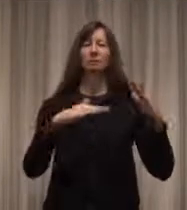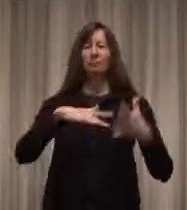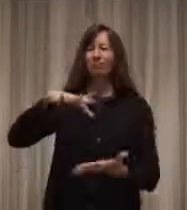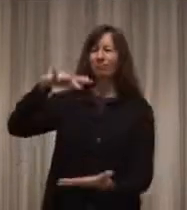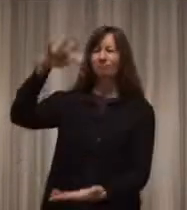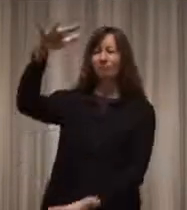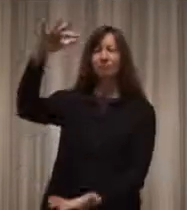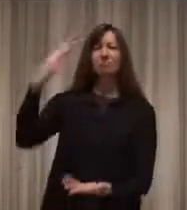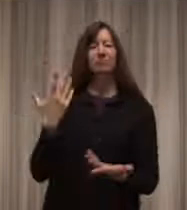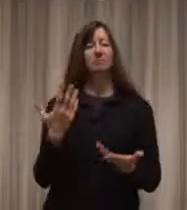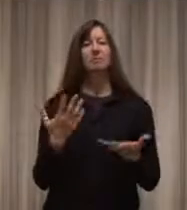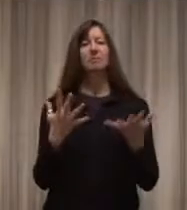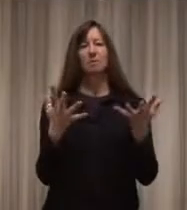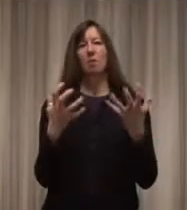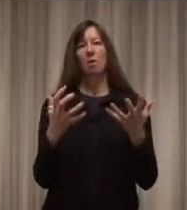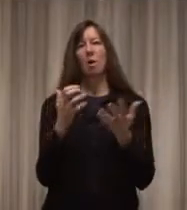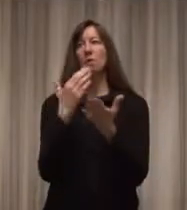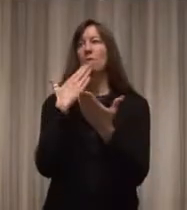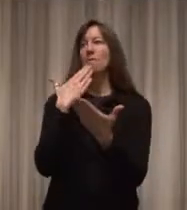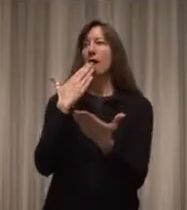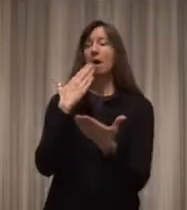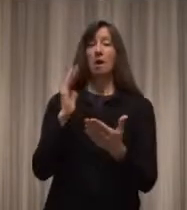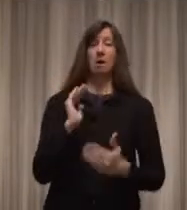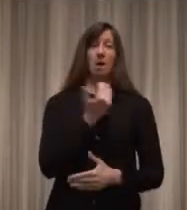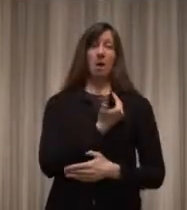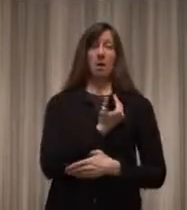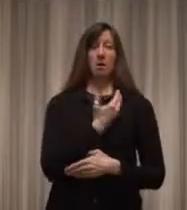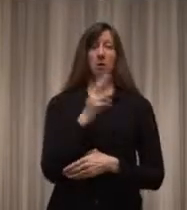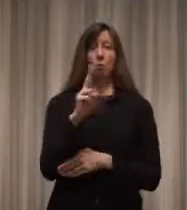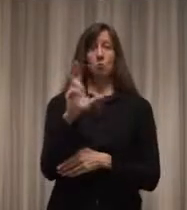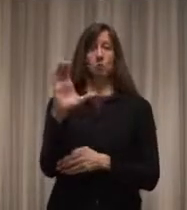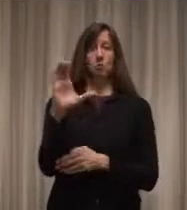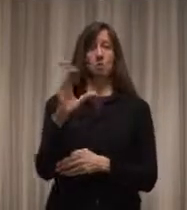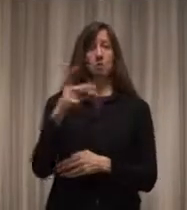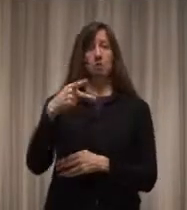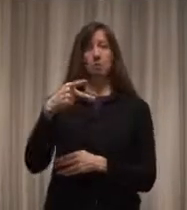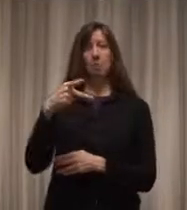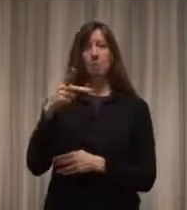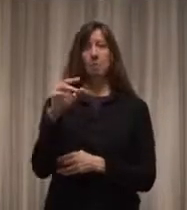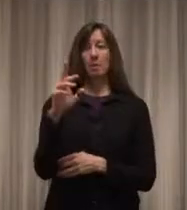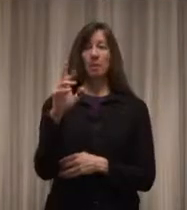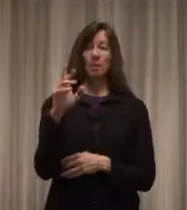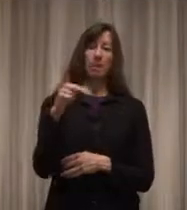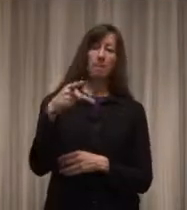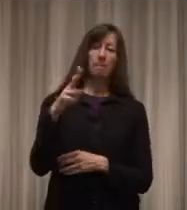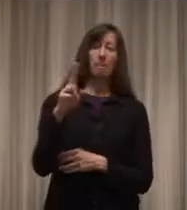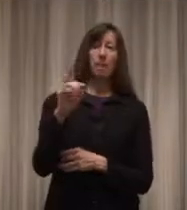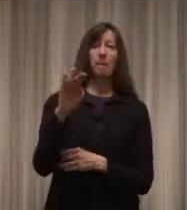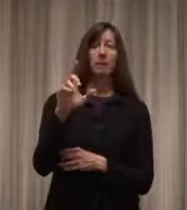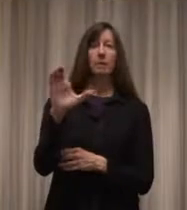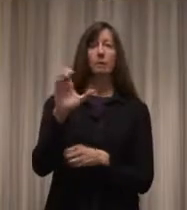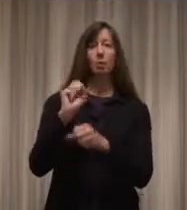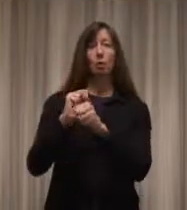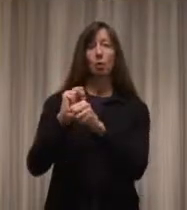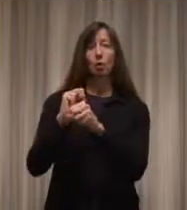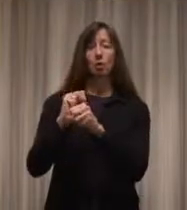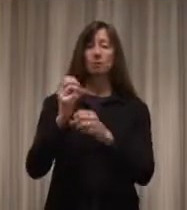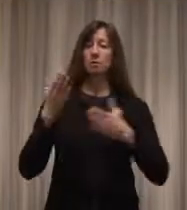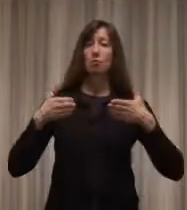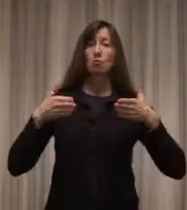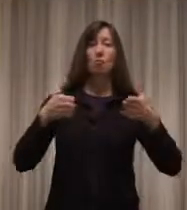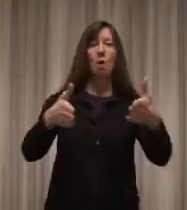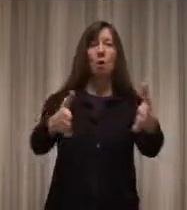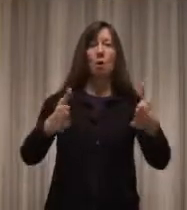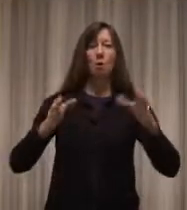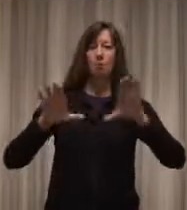our county public works and road crews and all the folks out there still working right now to